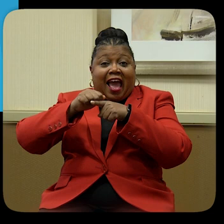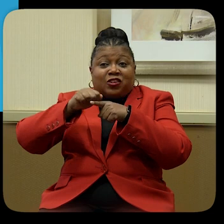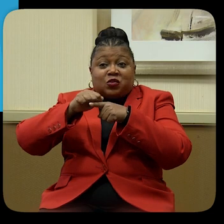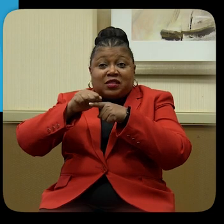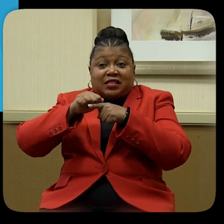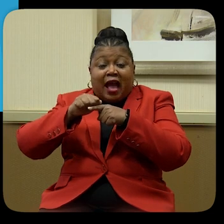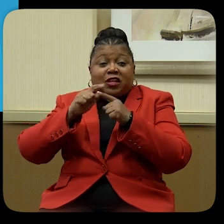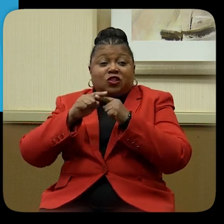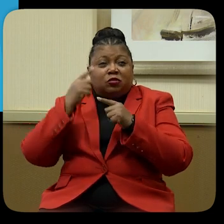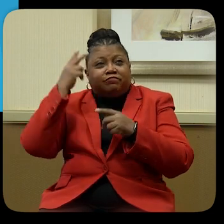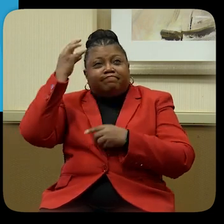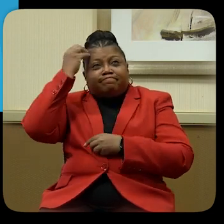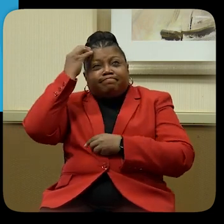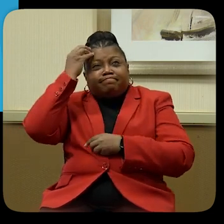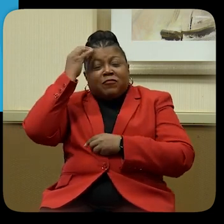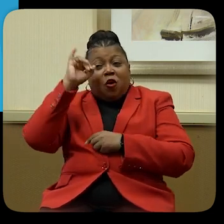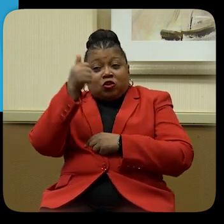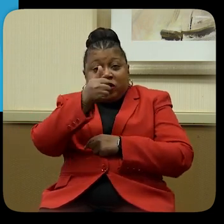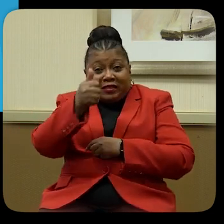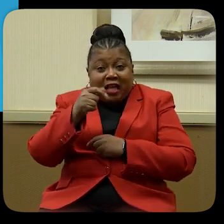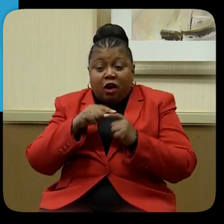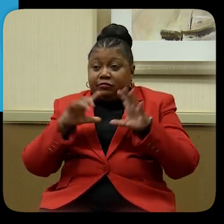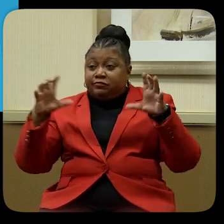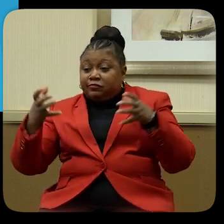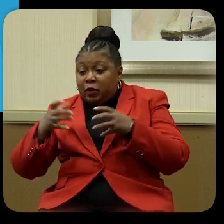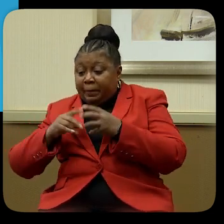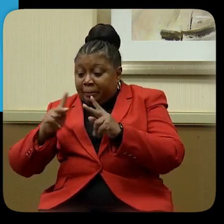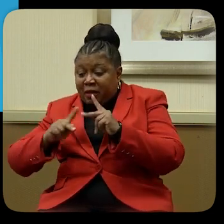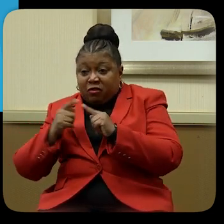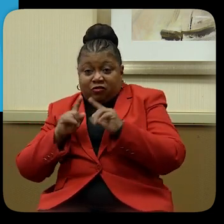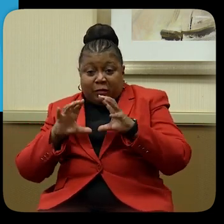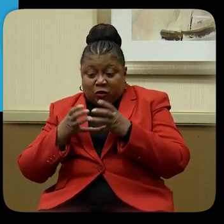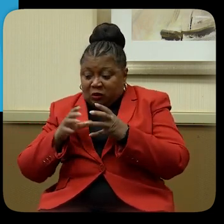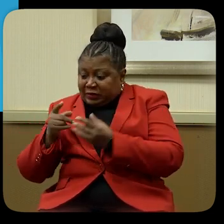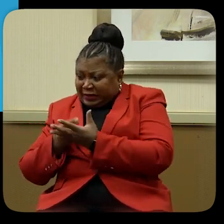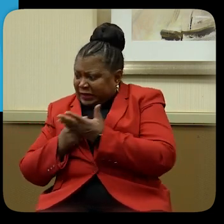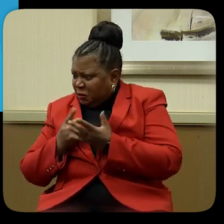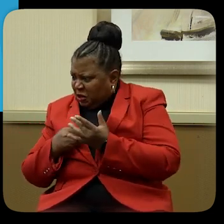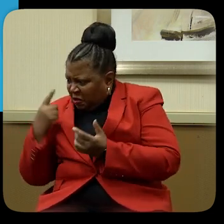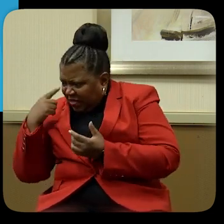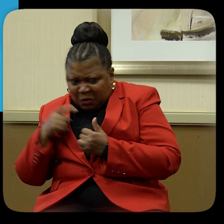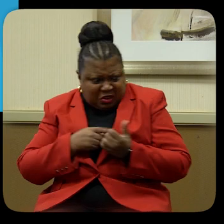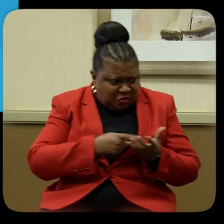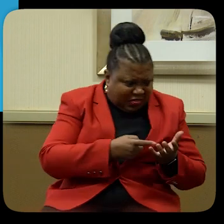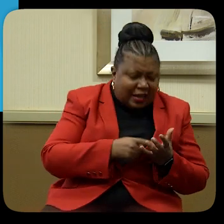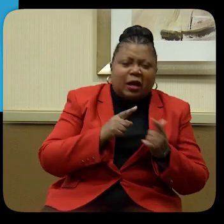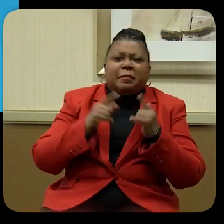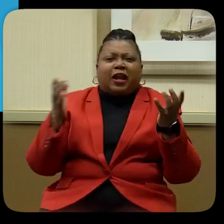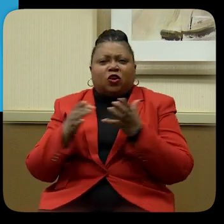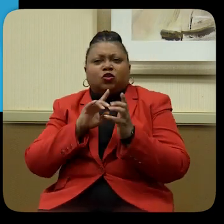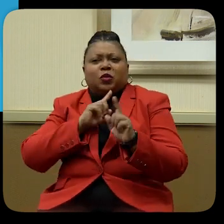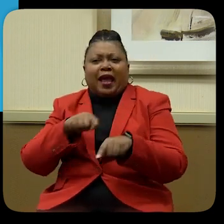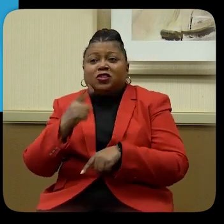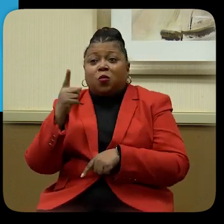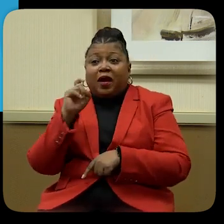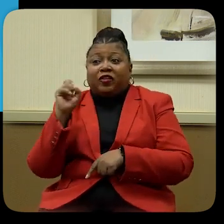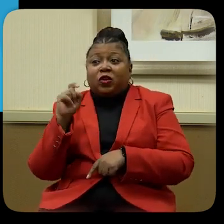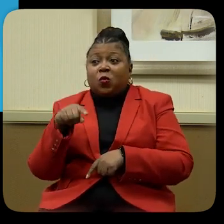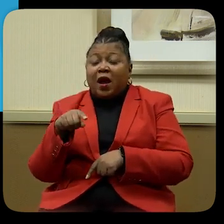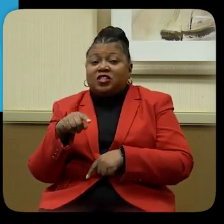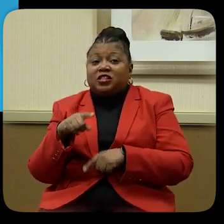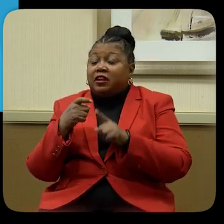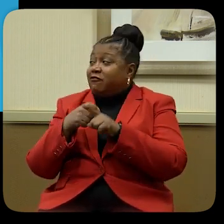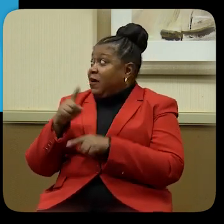exercise. You can reflect by yourself, you can talk with people from your group, but I encourage you to answer one of the